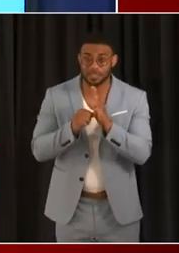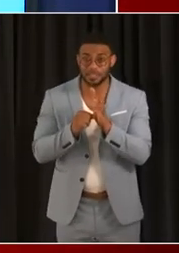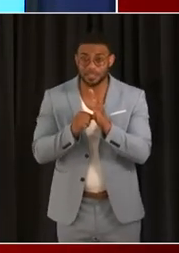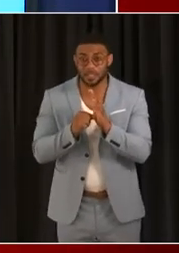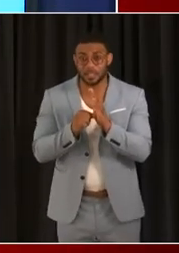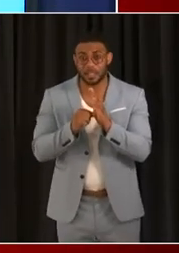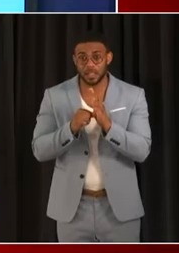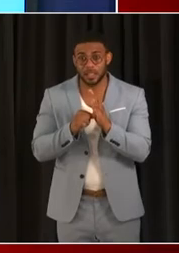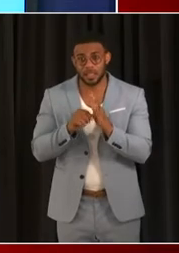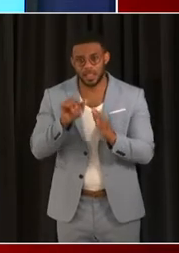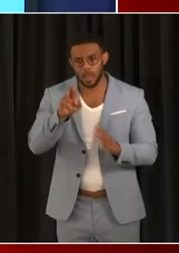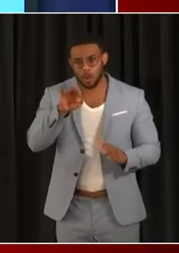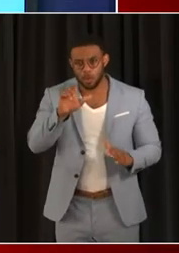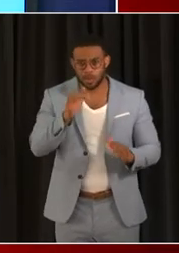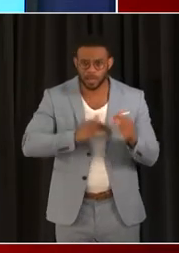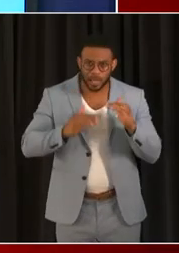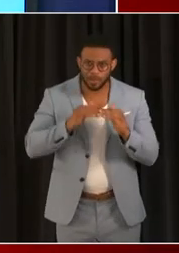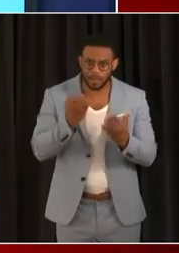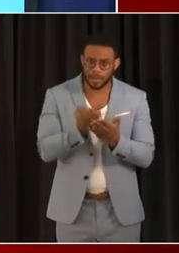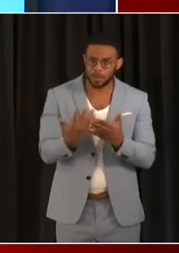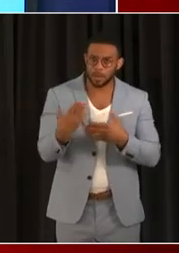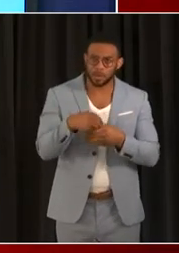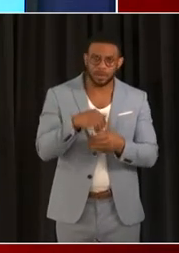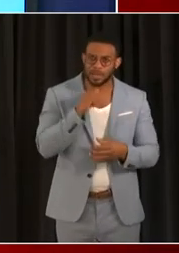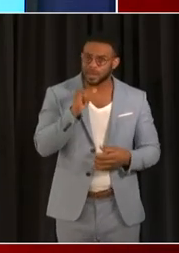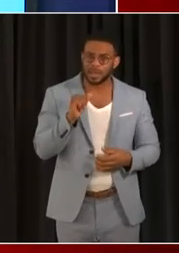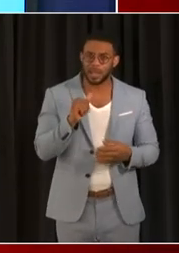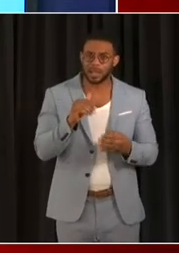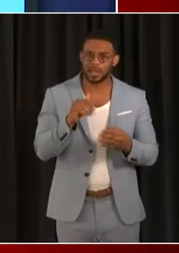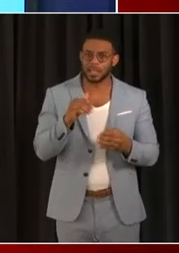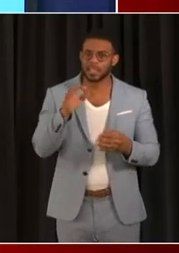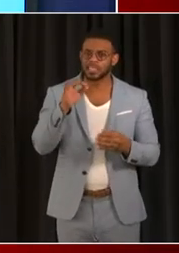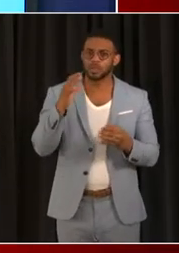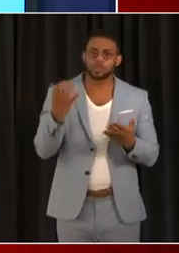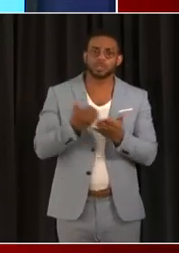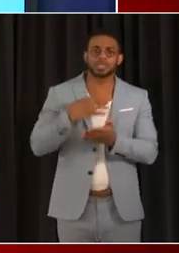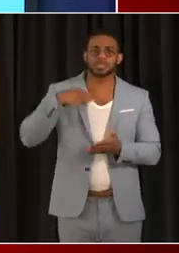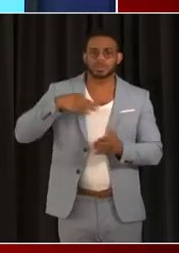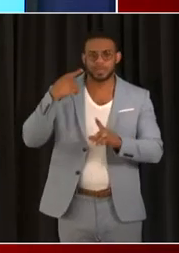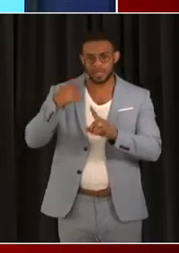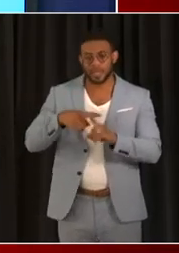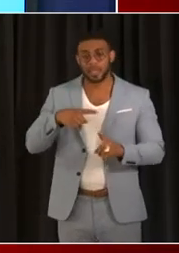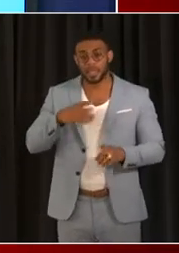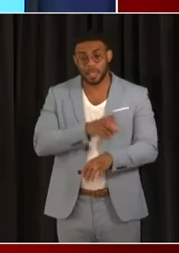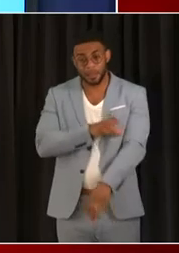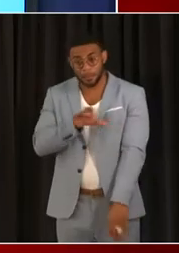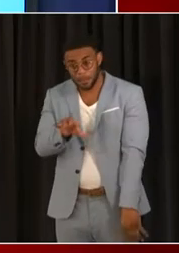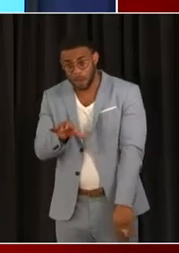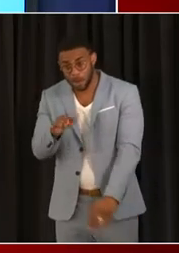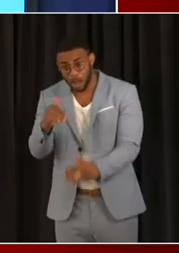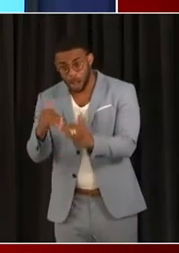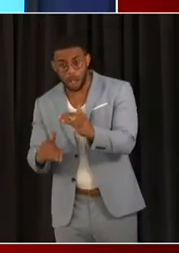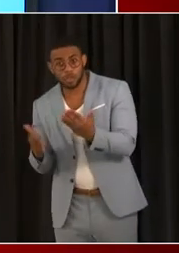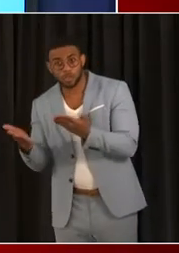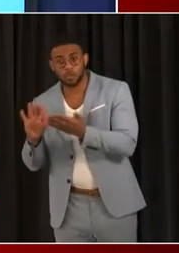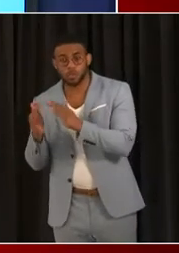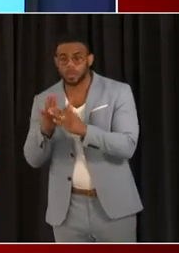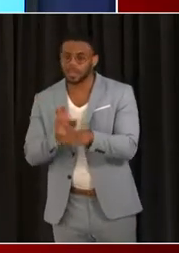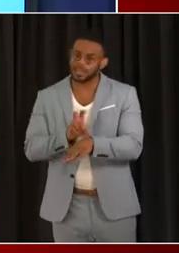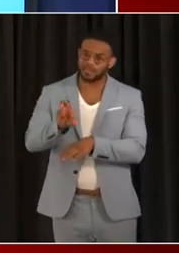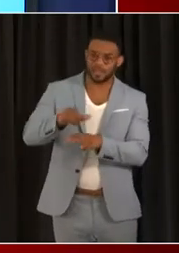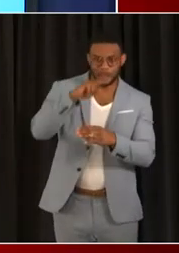emphasize that racial equity and economic inclusion aren't zero-sum games. Empowering these underserved communities